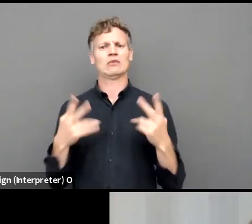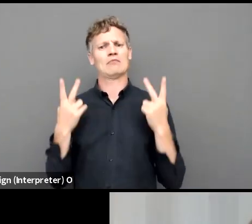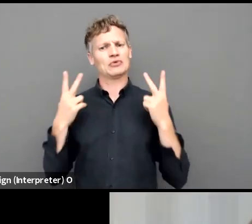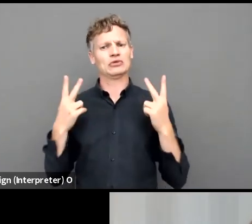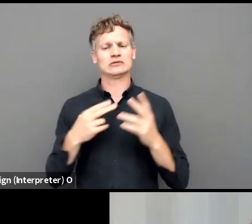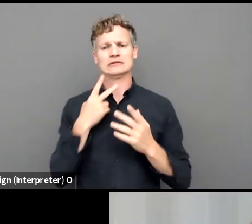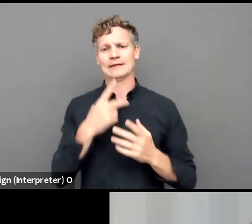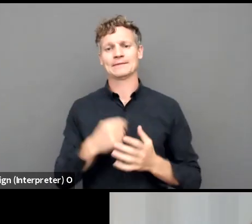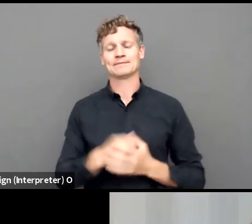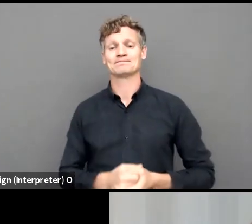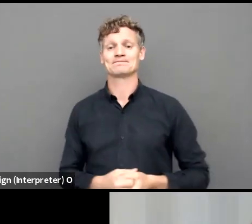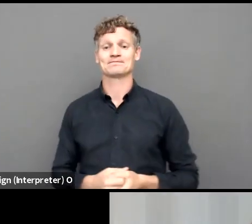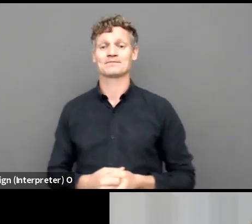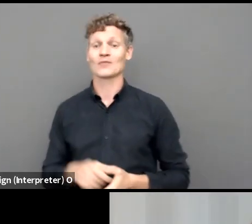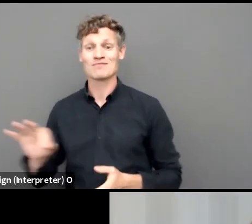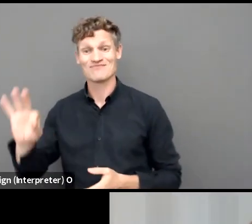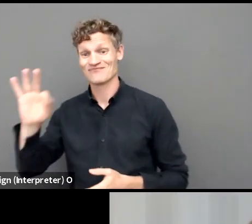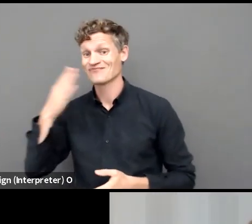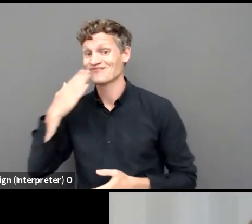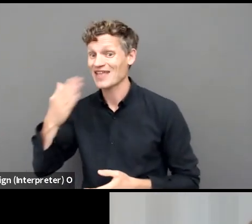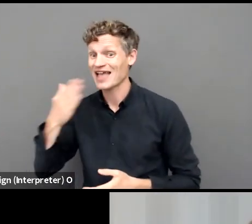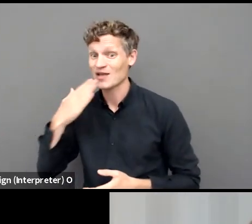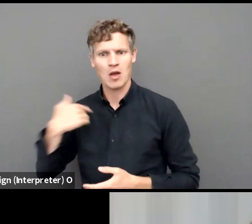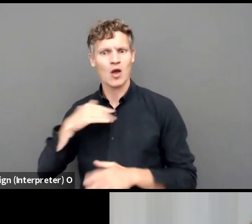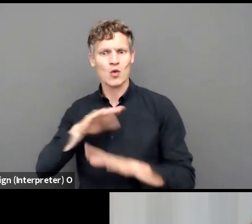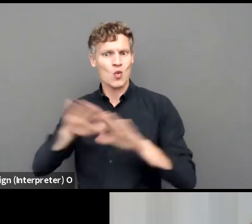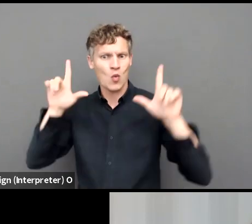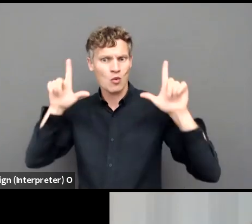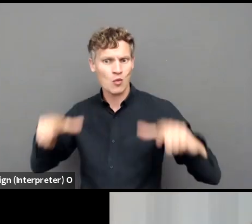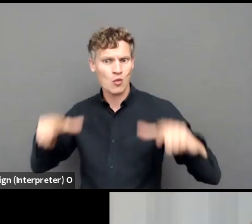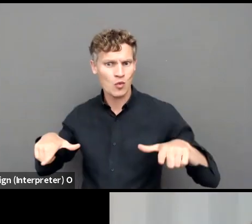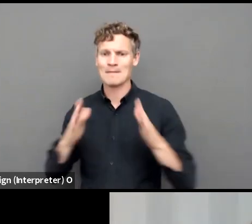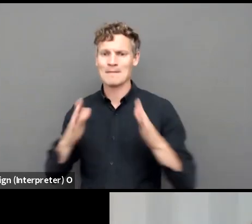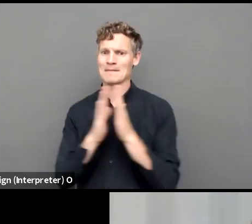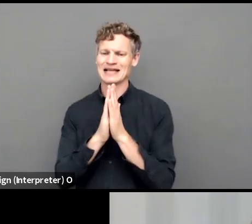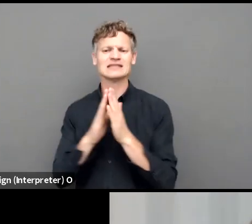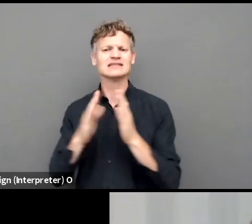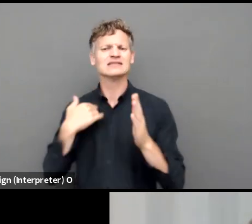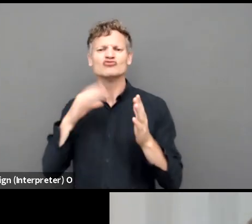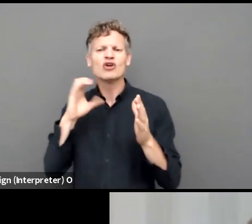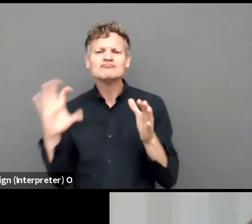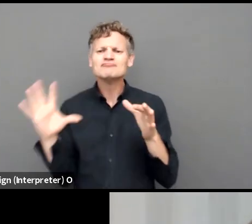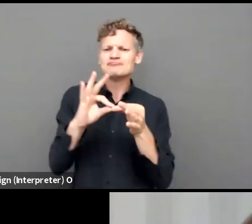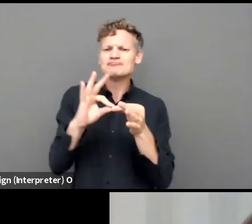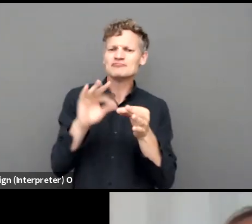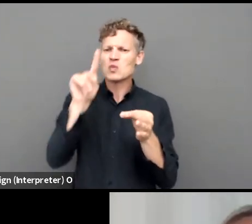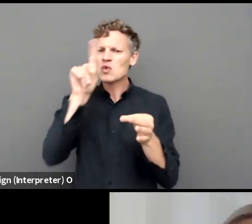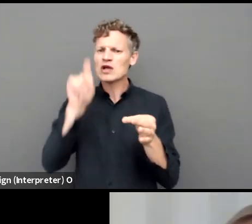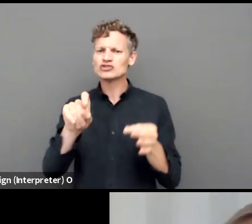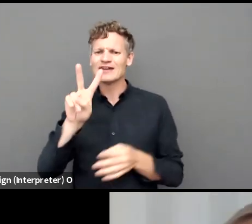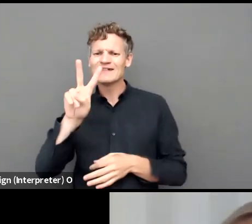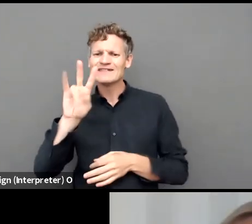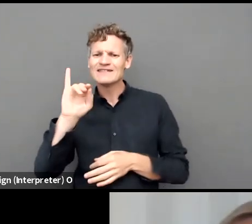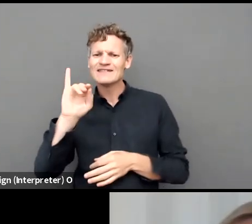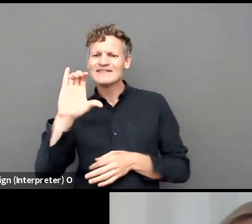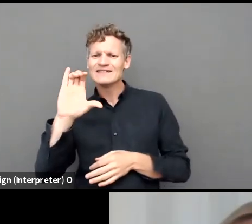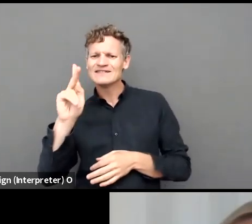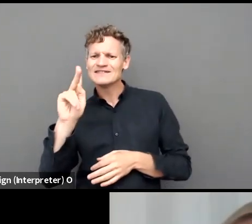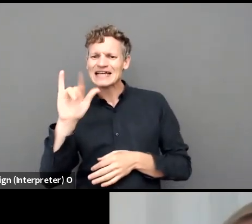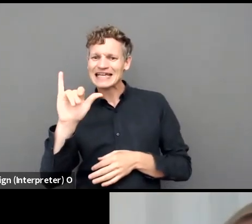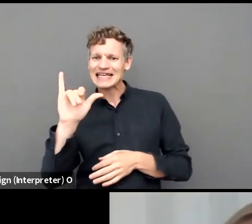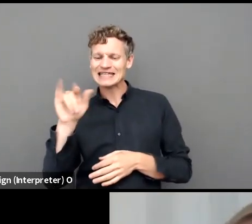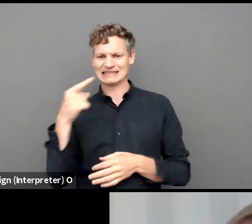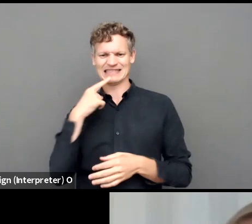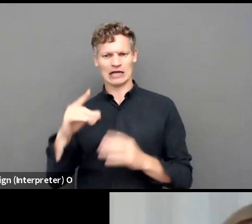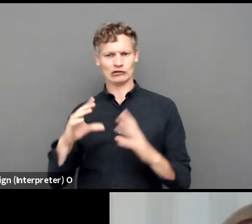you so much. And don't go away. I want to just quickly follow up with a question from Vicky. Vicky is saying here in the chat, do gender pay audits,